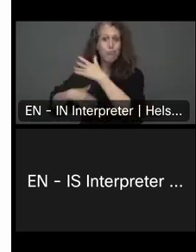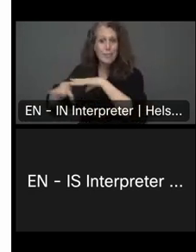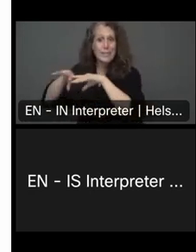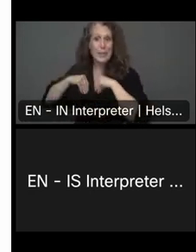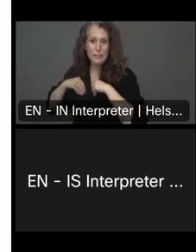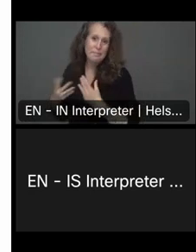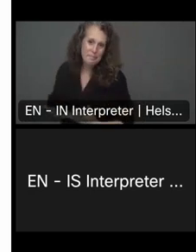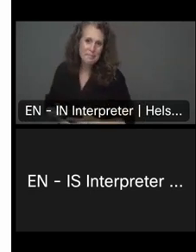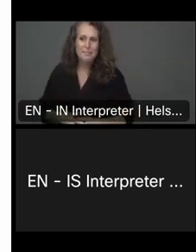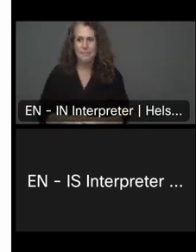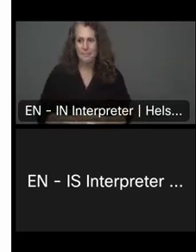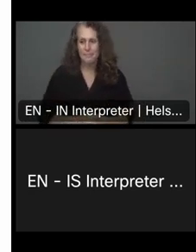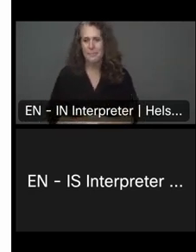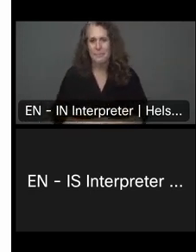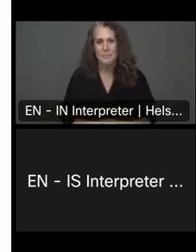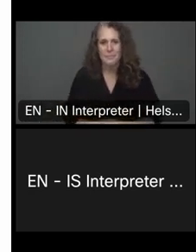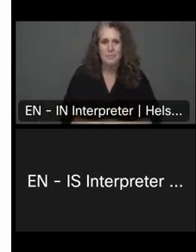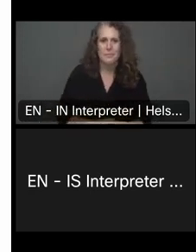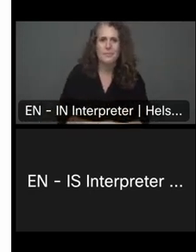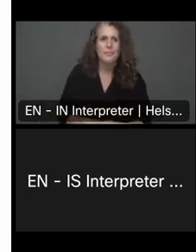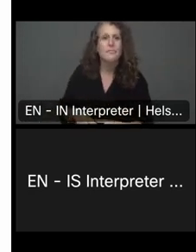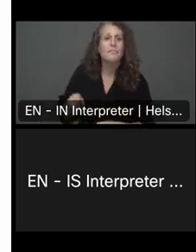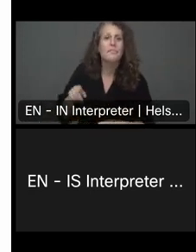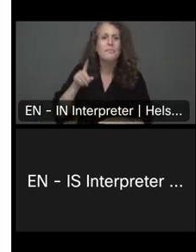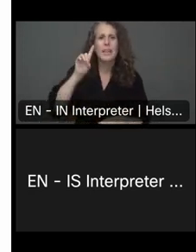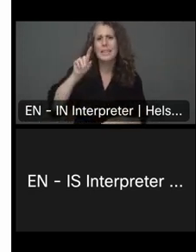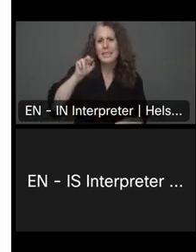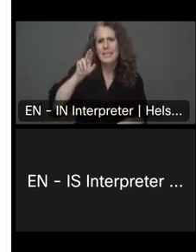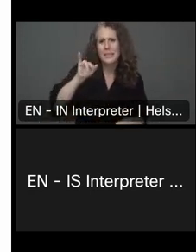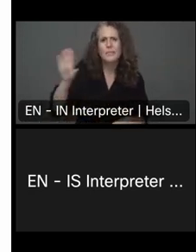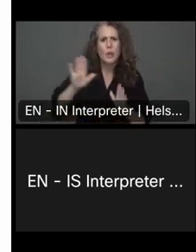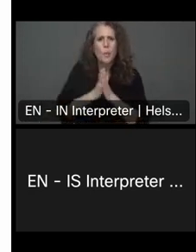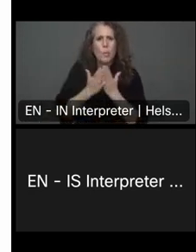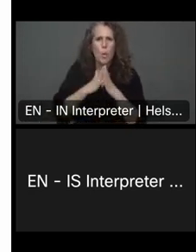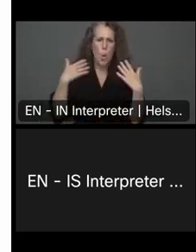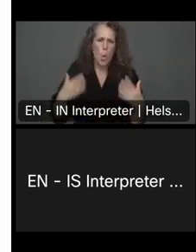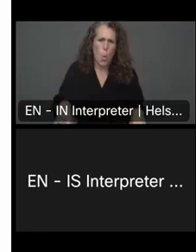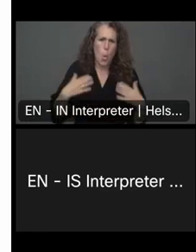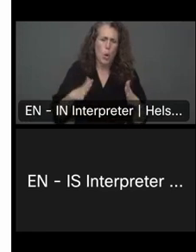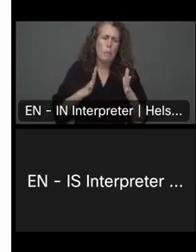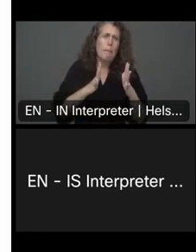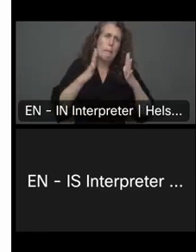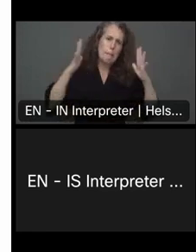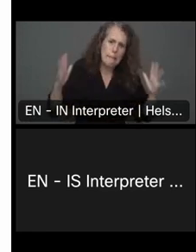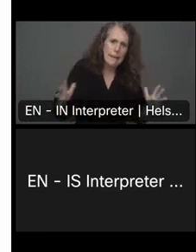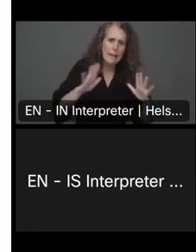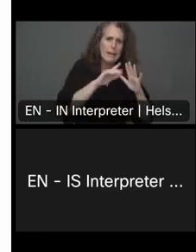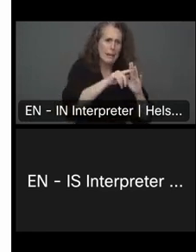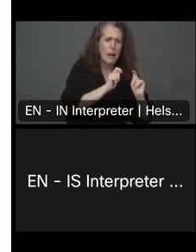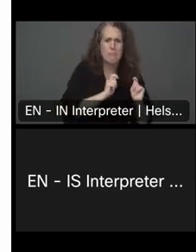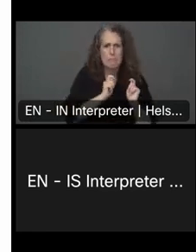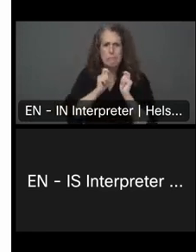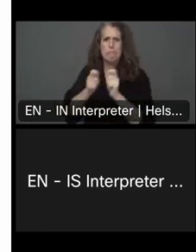Larry's book, A Natural History of Negation, is a monumental contribution to linguistic theory, building on his